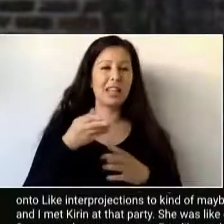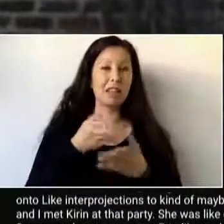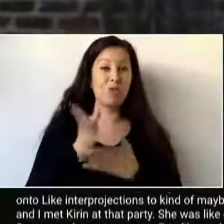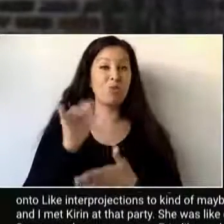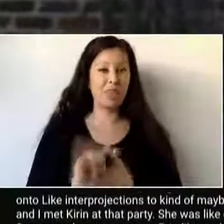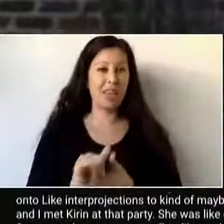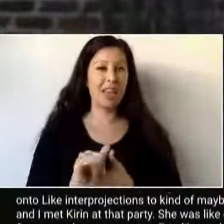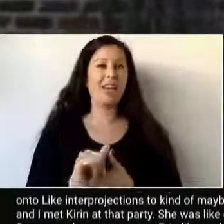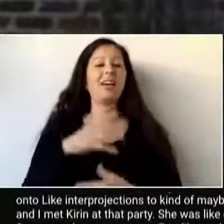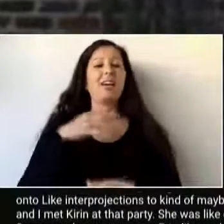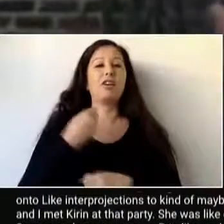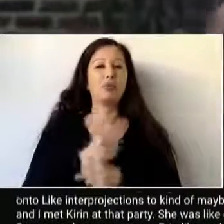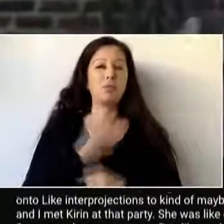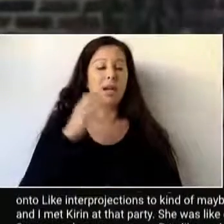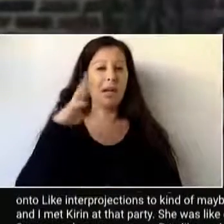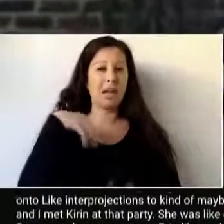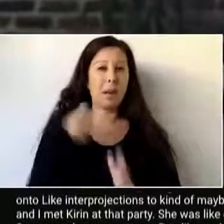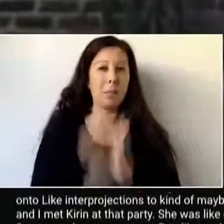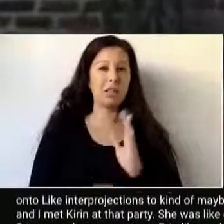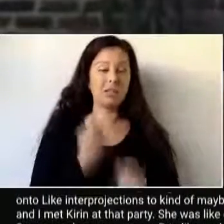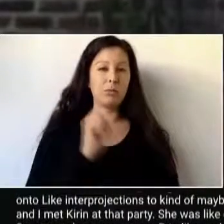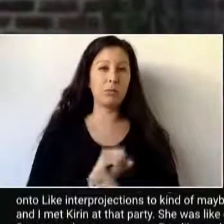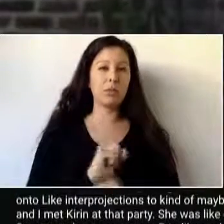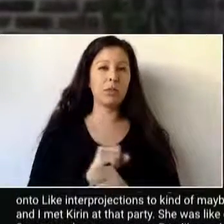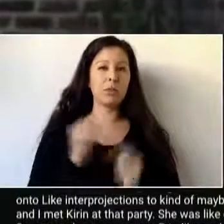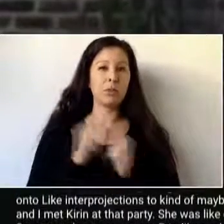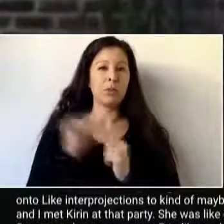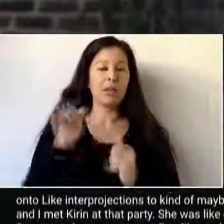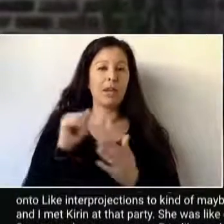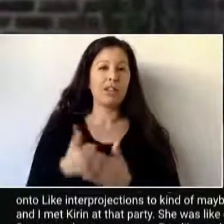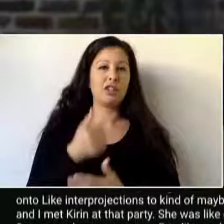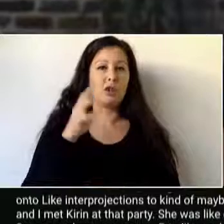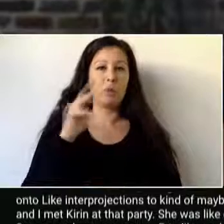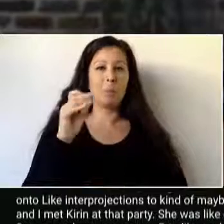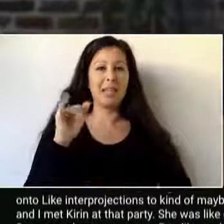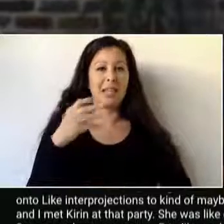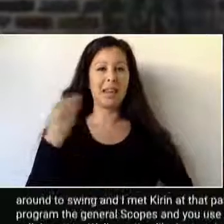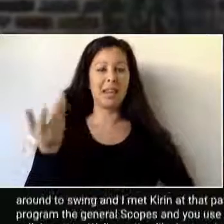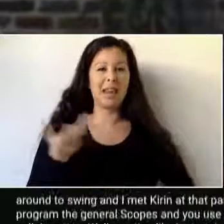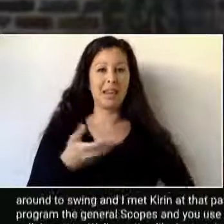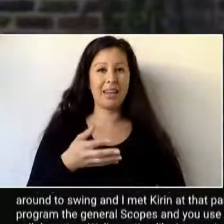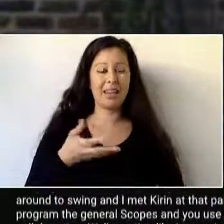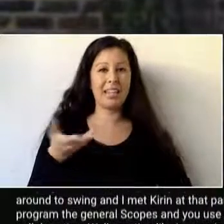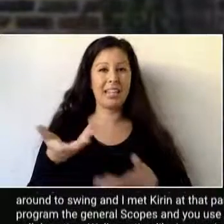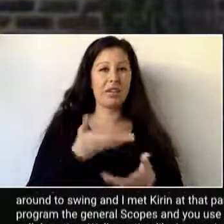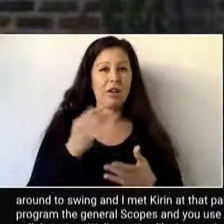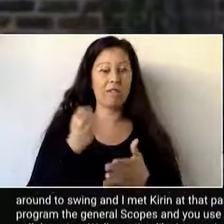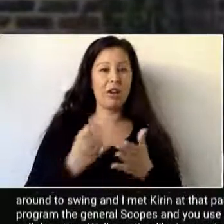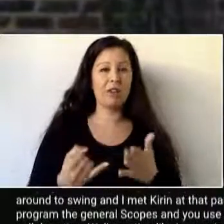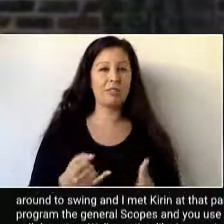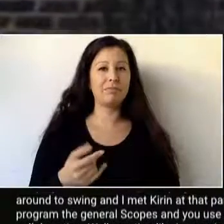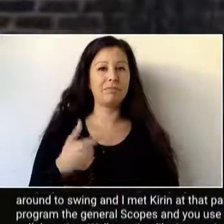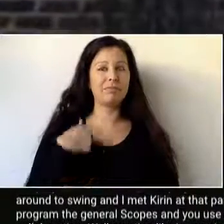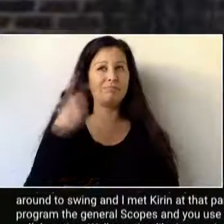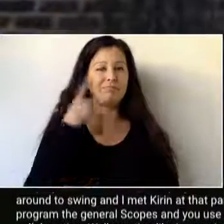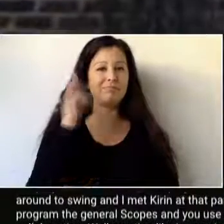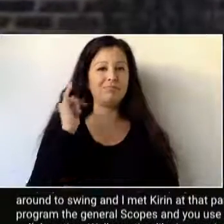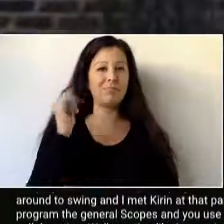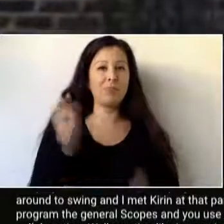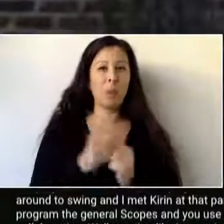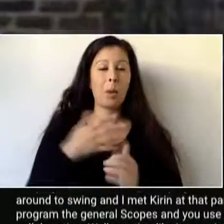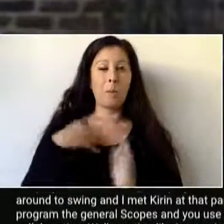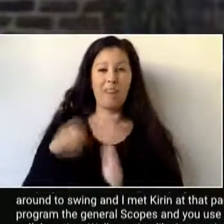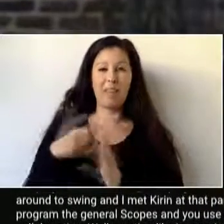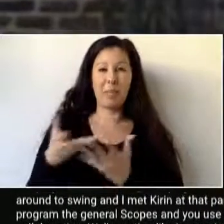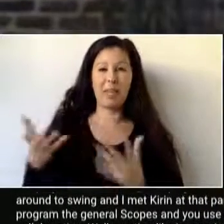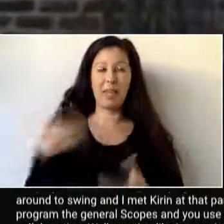through creating immersive works with like new media and, you know, interactive art, I think like, and then with my film thing,